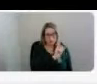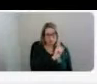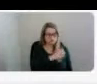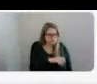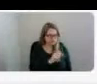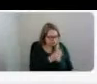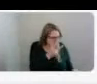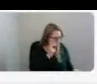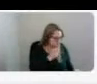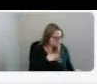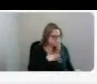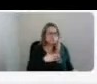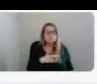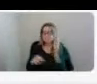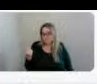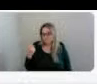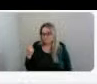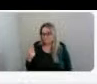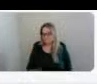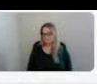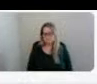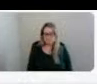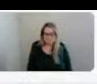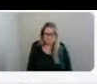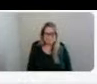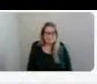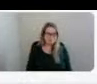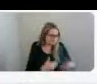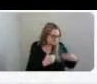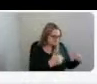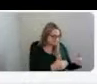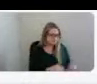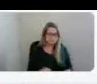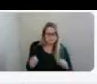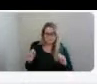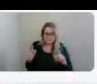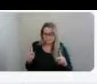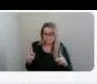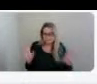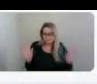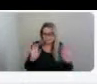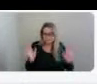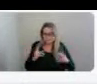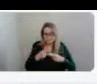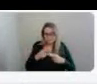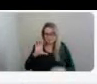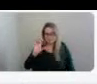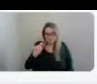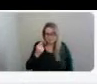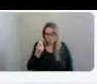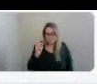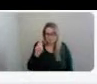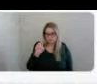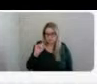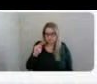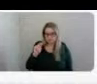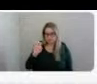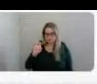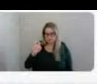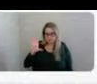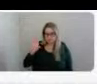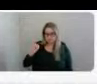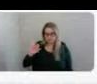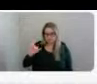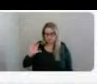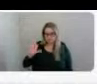you hear us i can okay catherine please proceed okay um hi my name is catherine nichols and i was born and